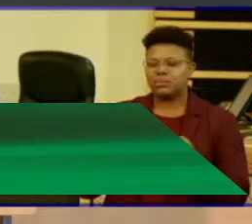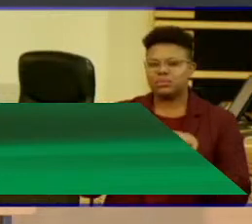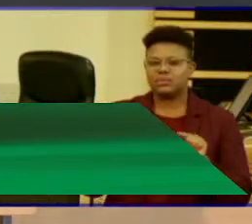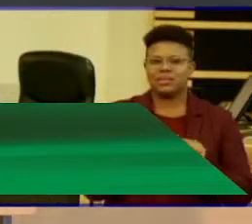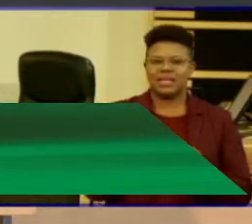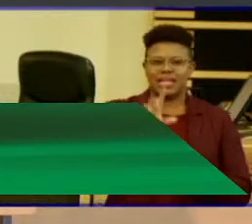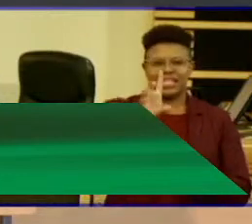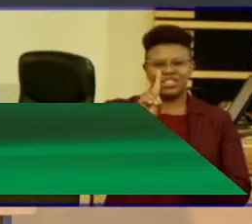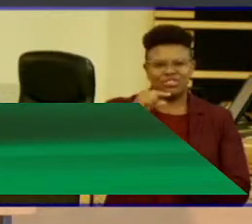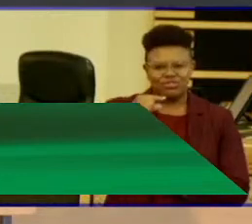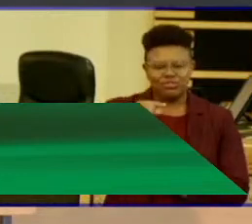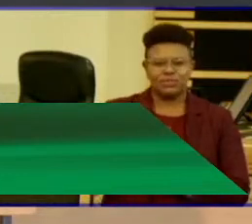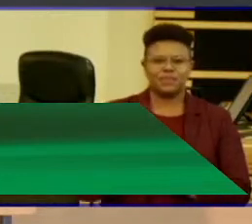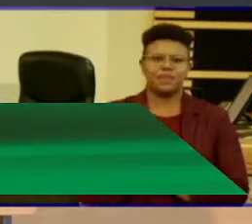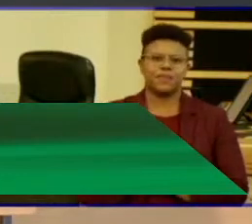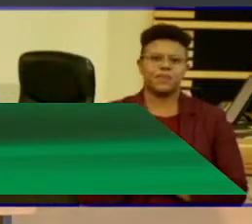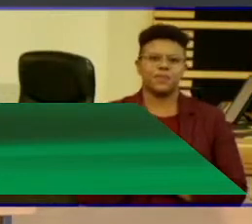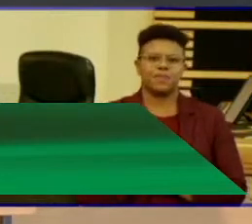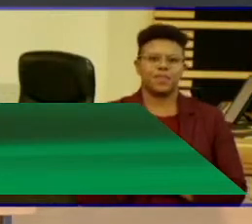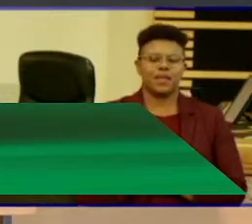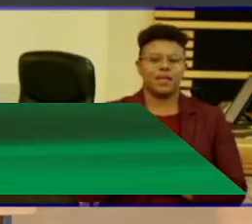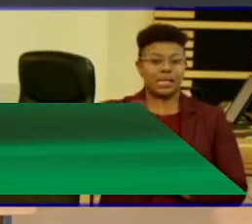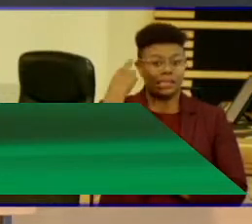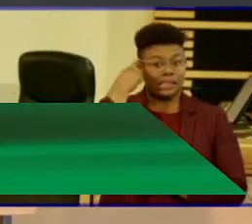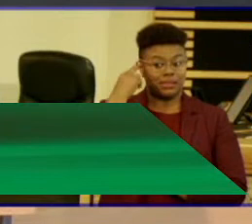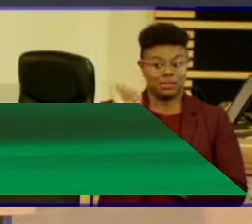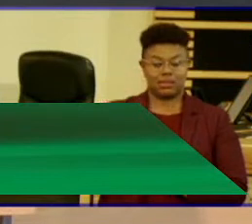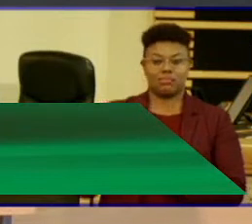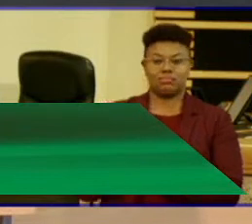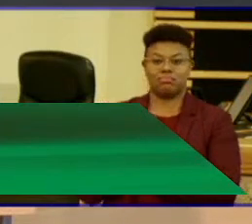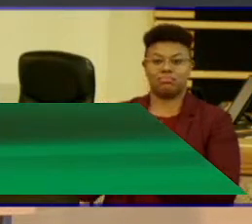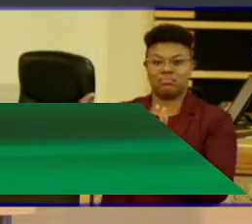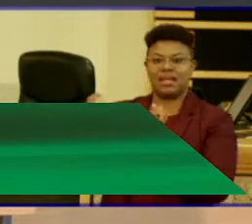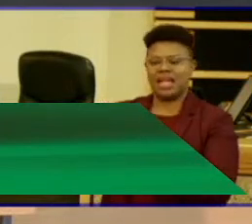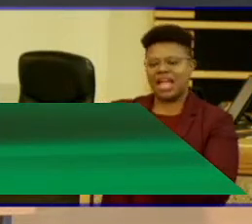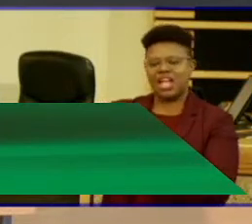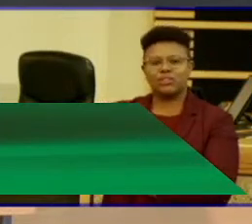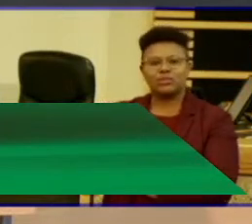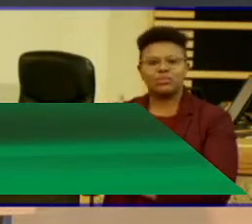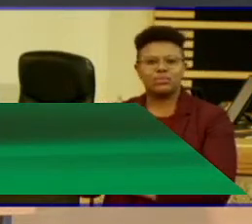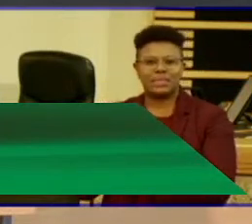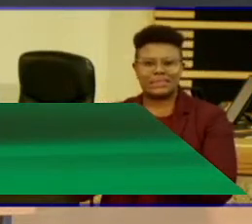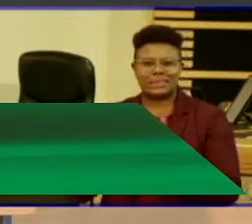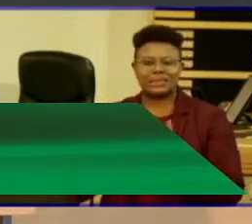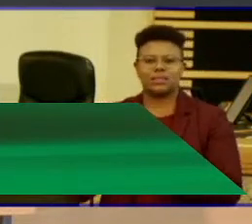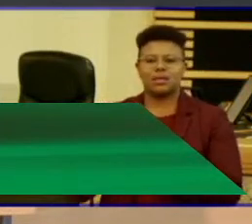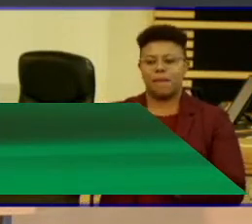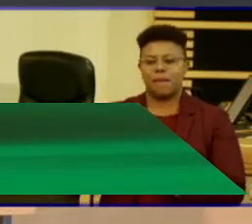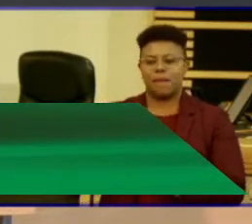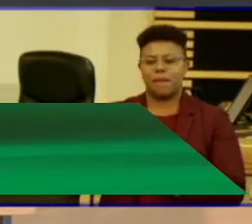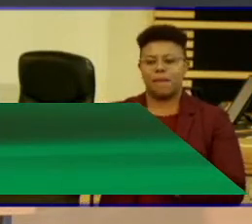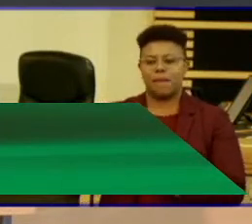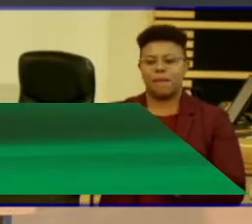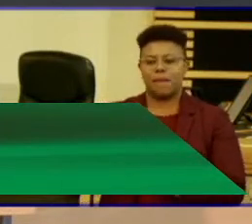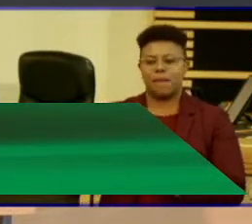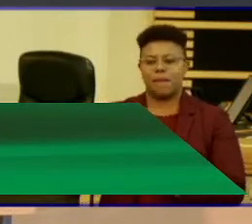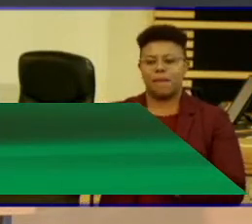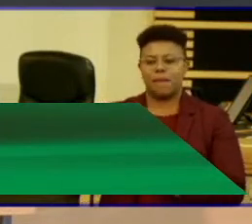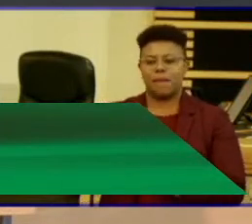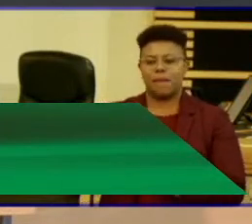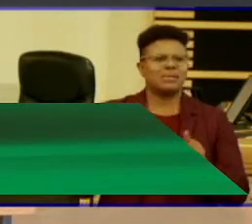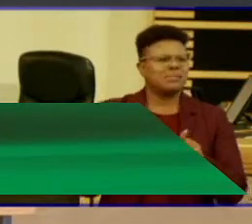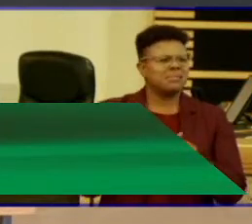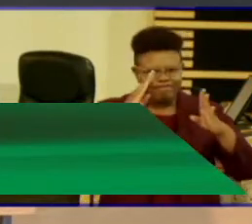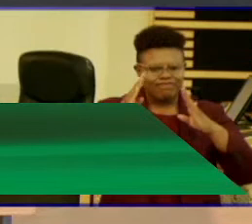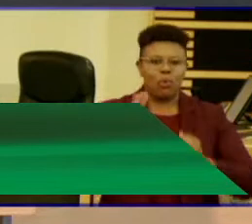DG, the Secretary of the Legislature, HODs, Municipal Managers, CEOs